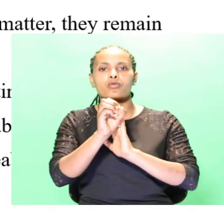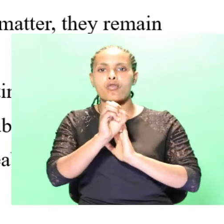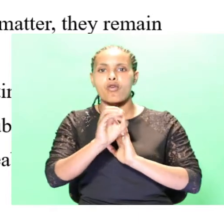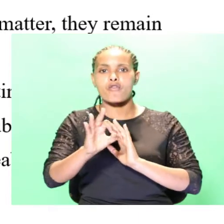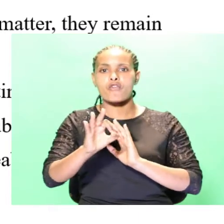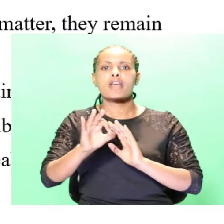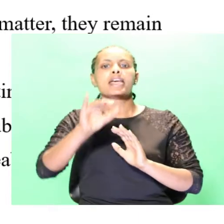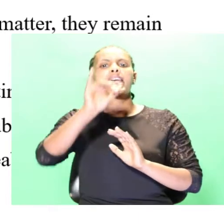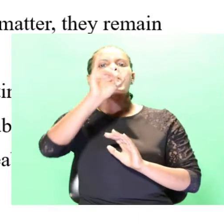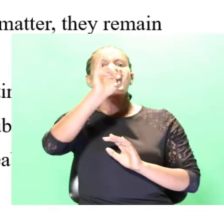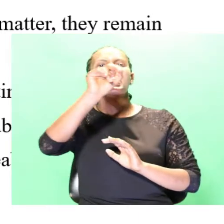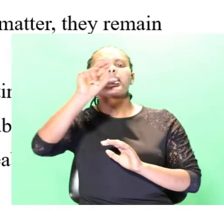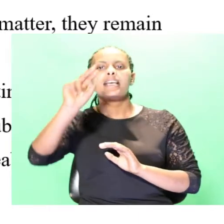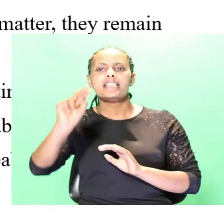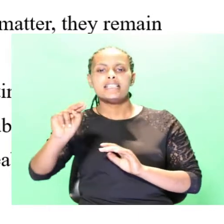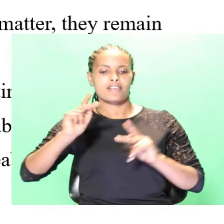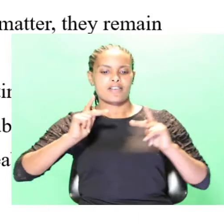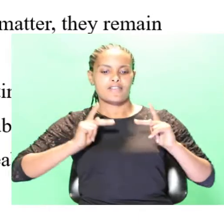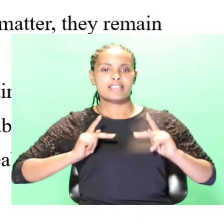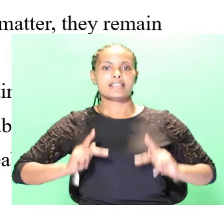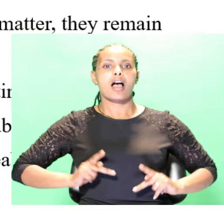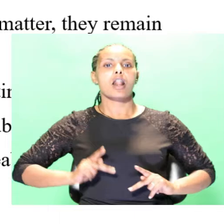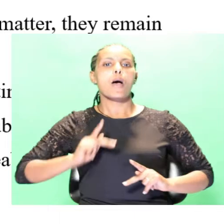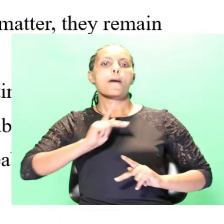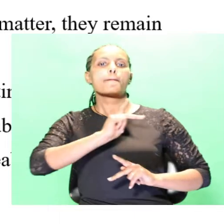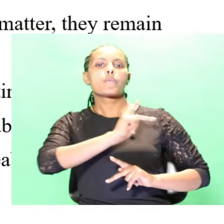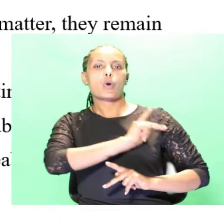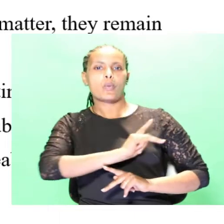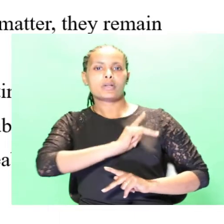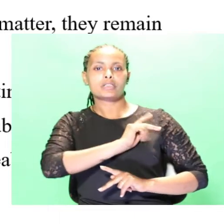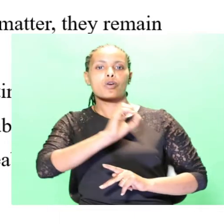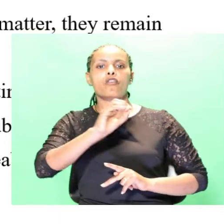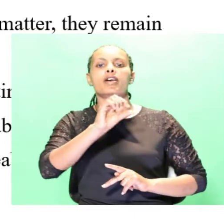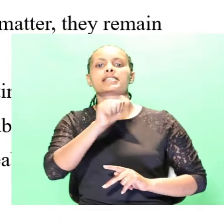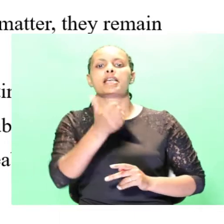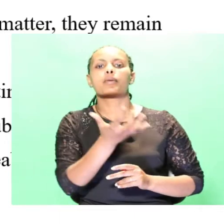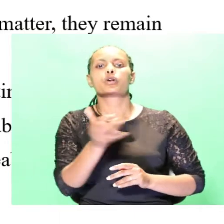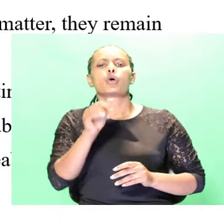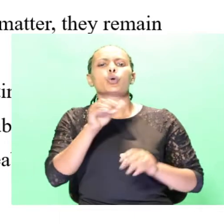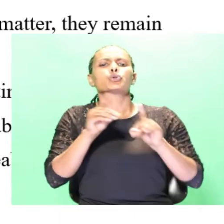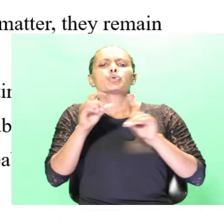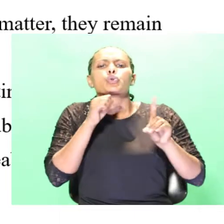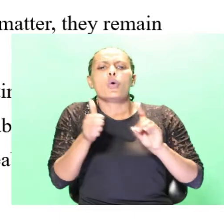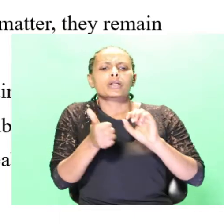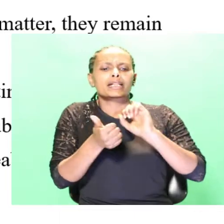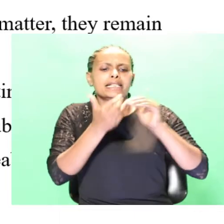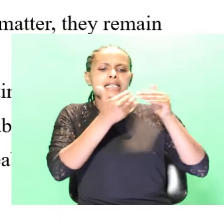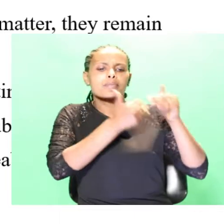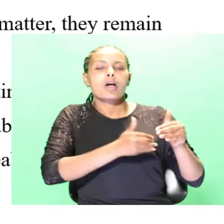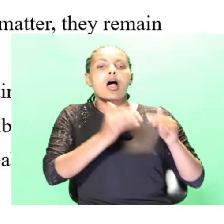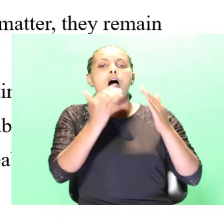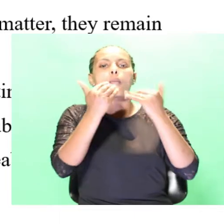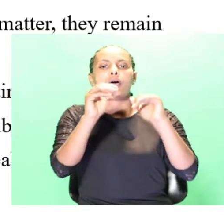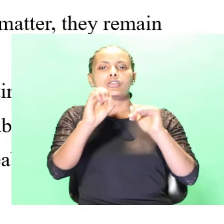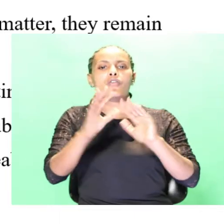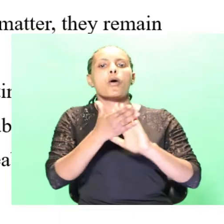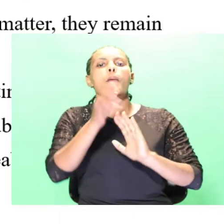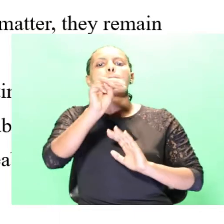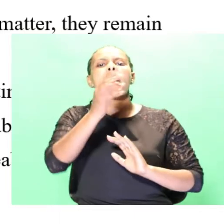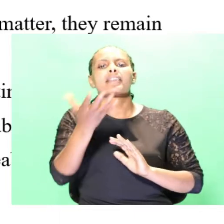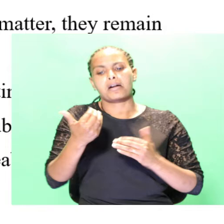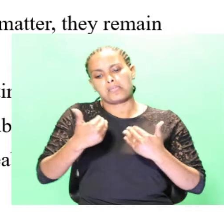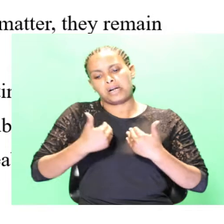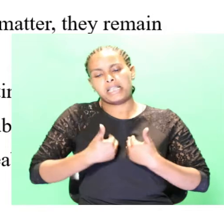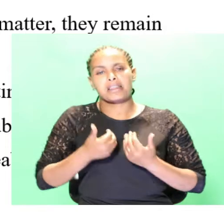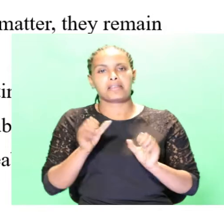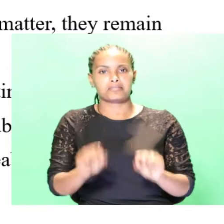of intensive physical properties of a substance which do not depend on amount of matter